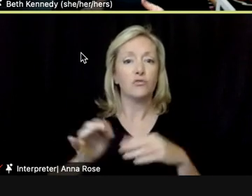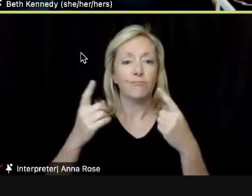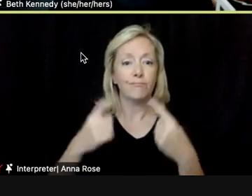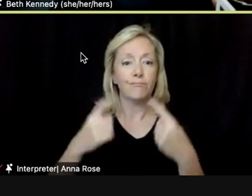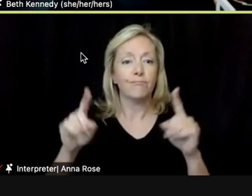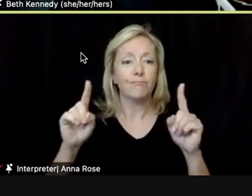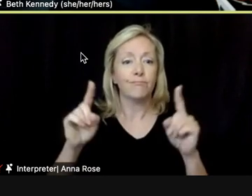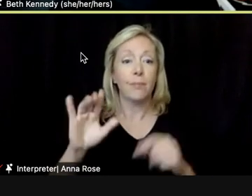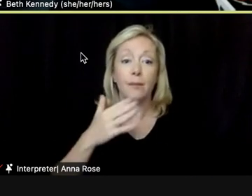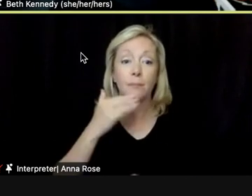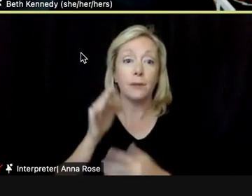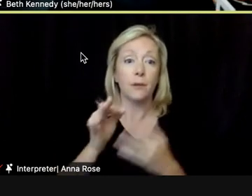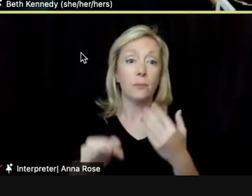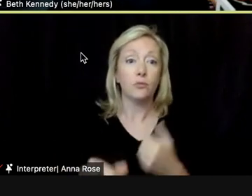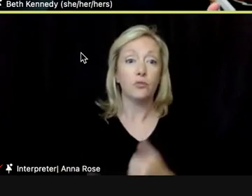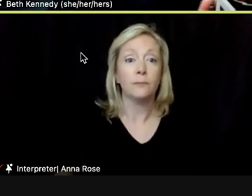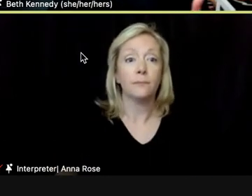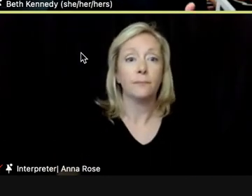way for them to learn.